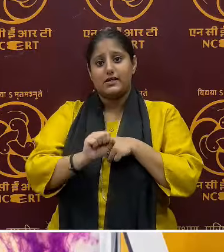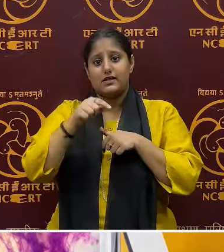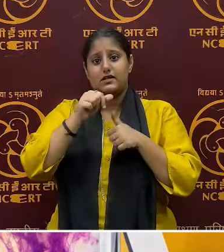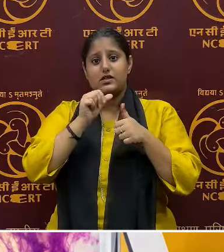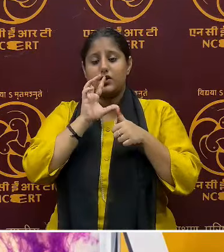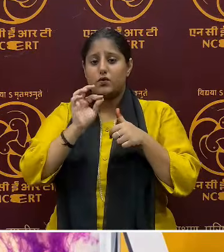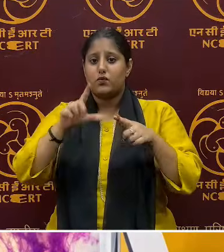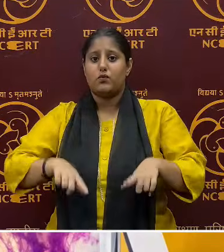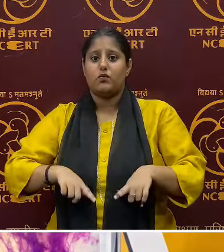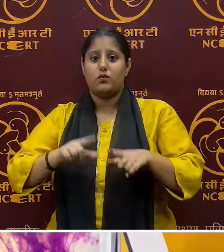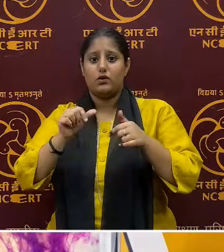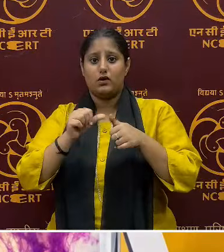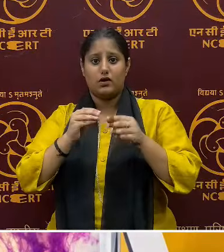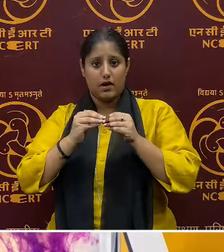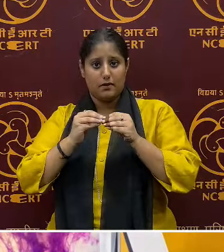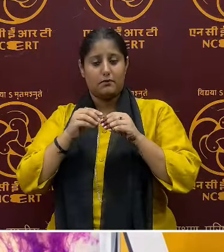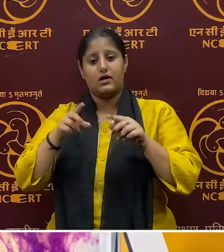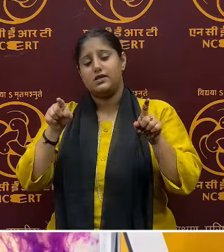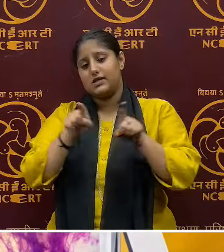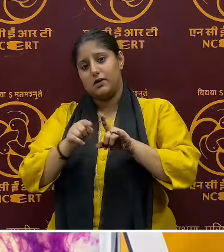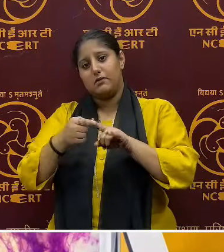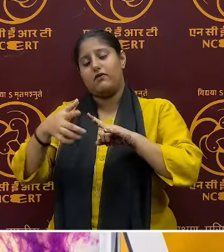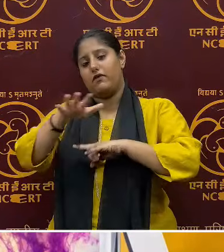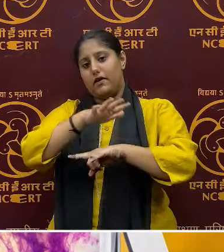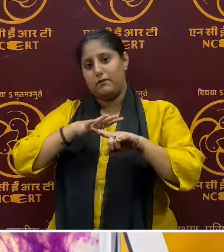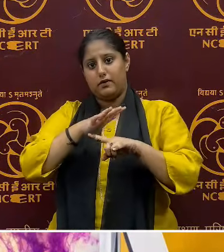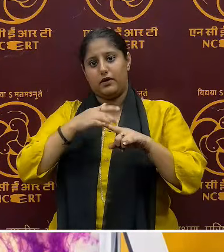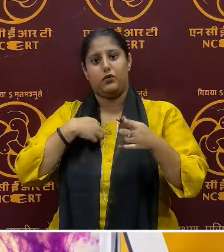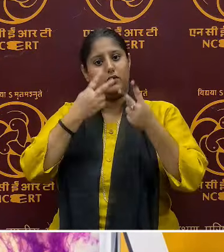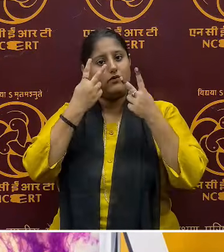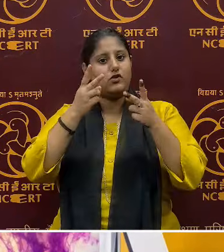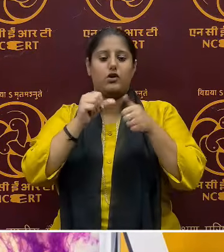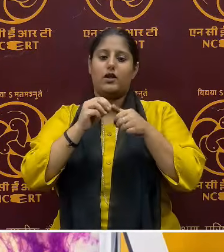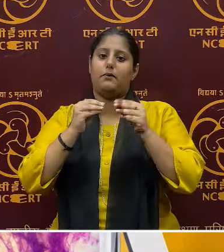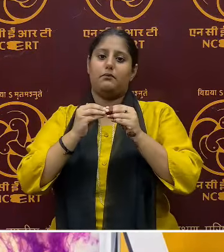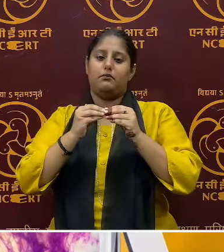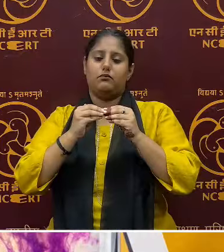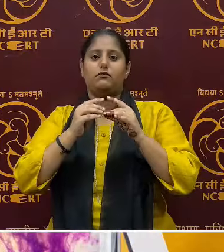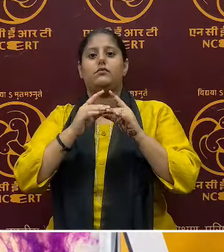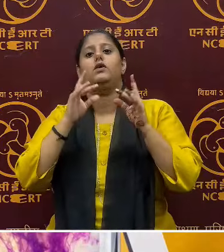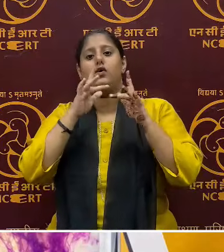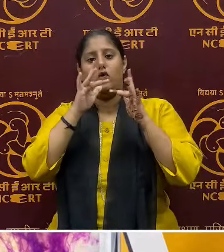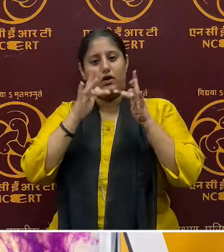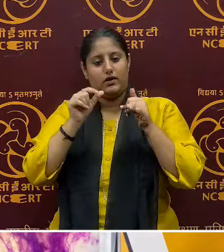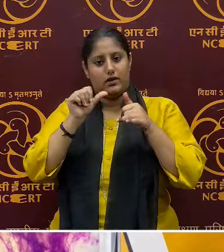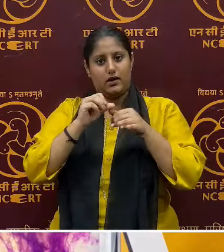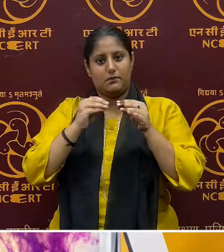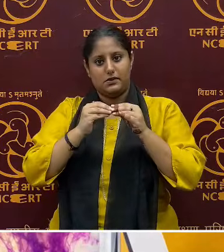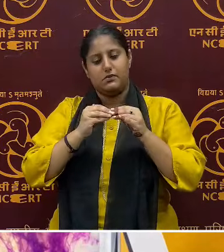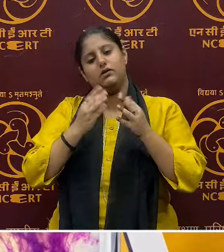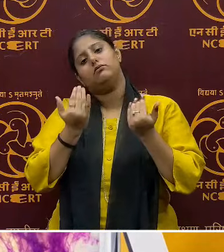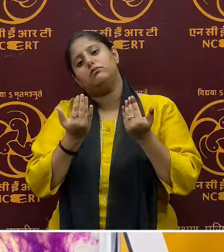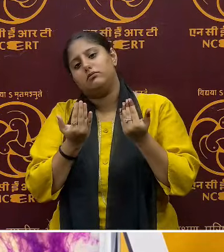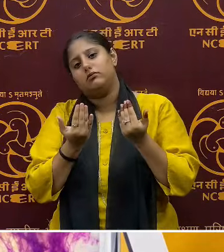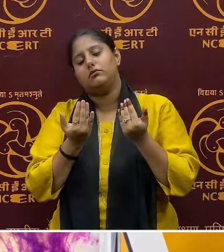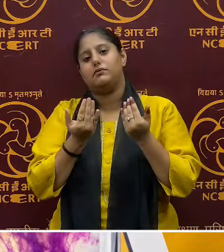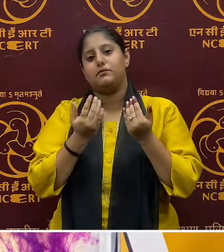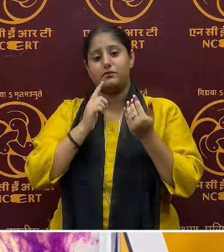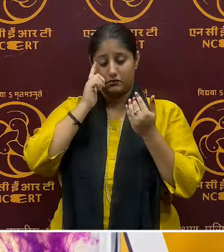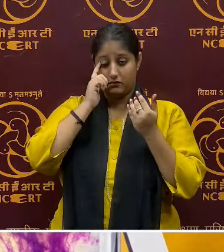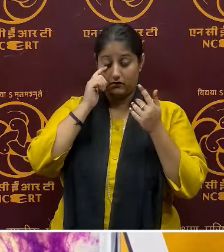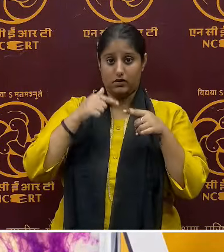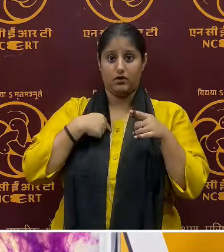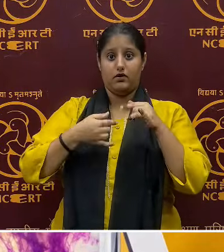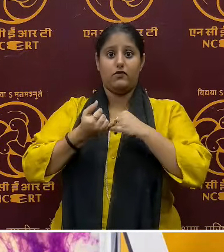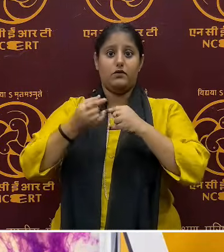real laboratories, same environment you will get into the virtual labs. We can say that virtual labs are very important in terms of